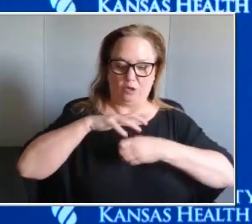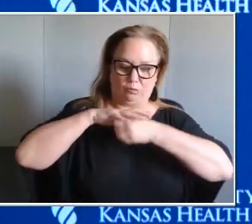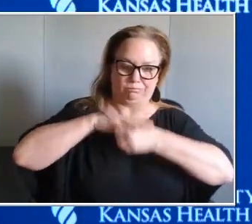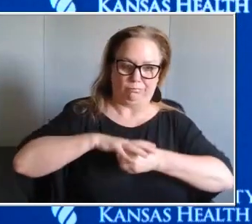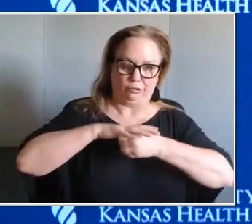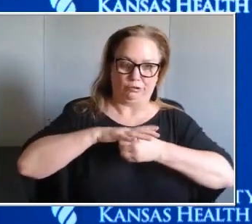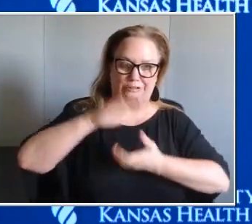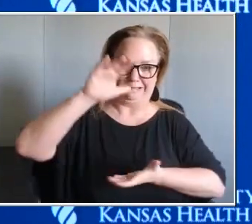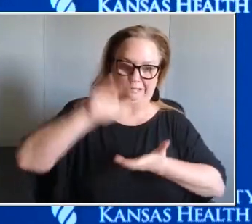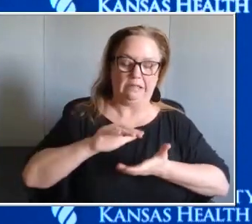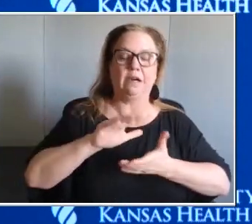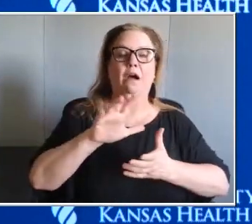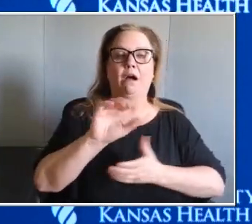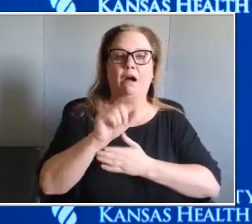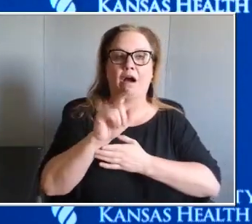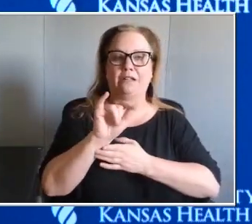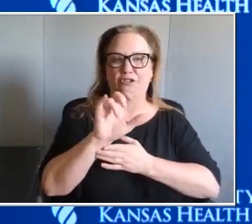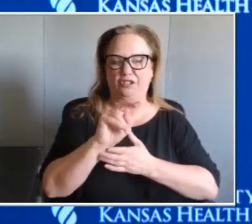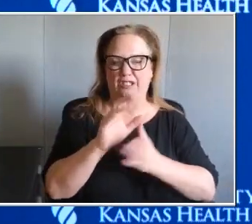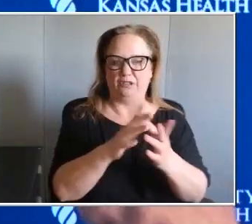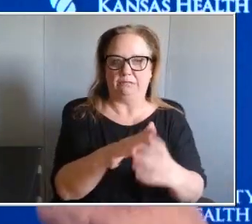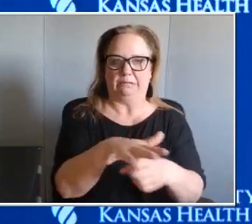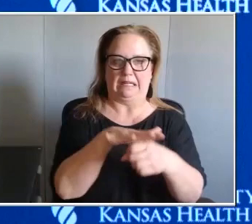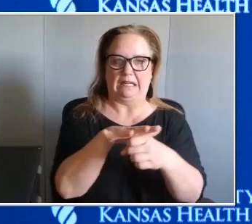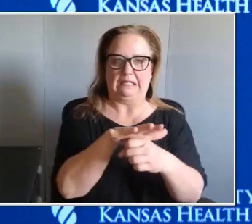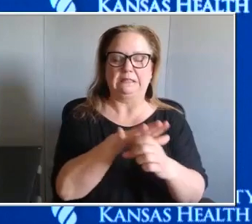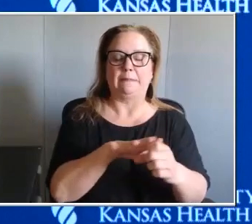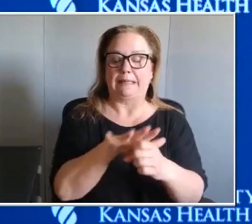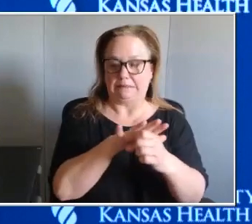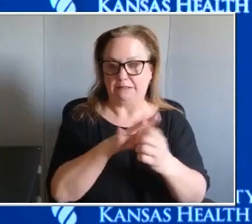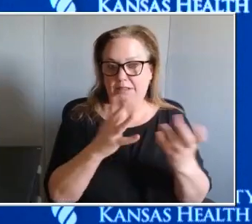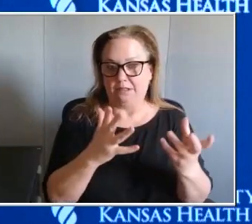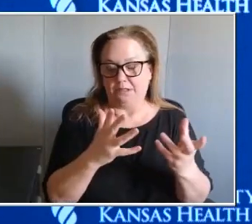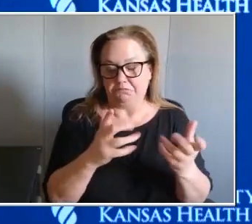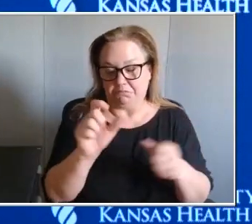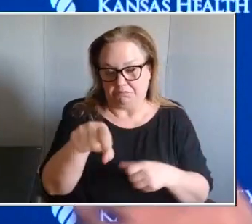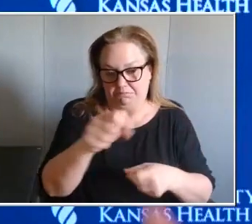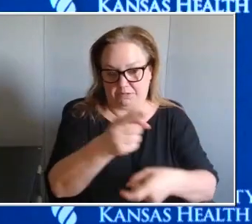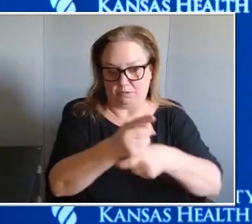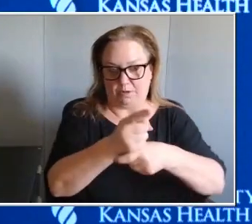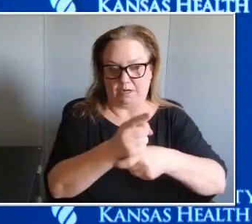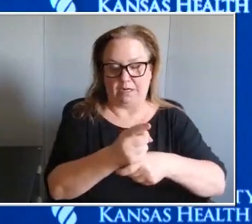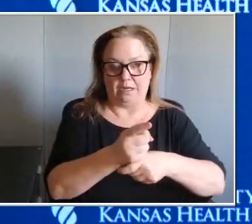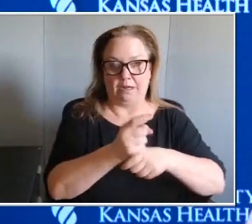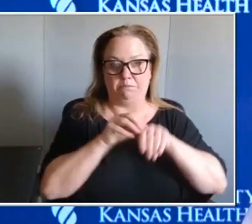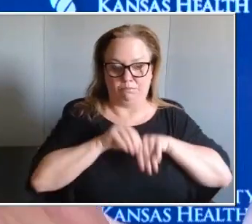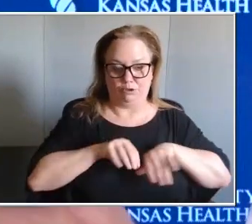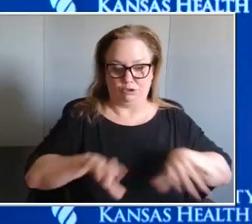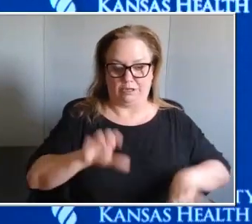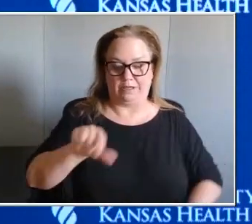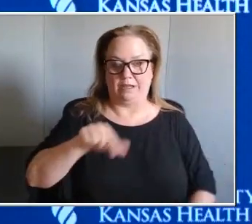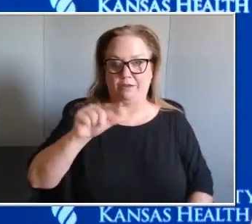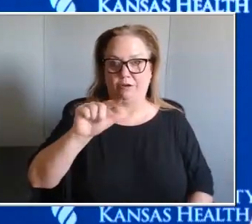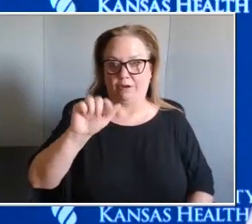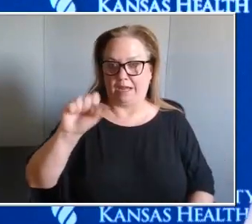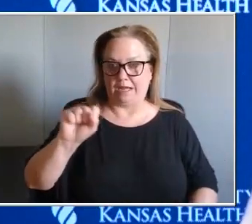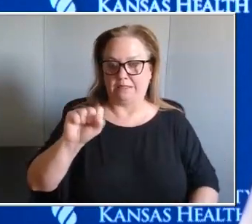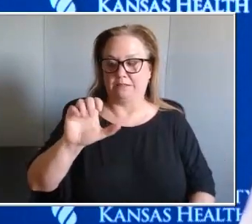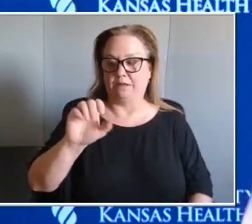oxygen into a space, if you want to think of it that way. And yes, what it does is basically get rid of every other gas, whether it's carbon